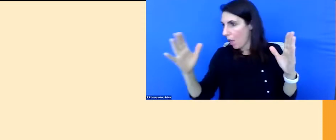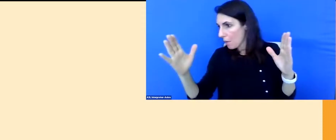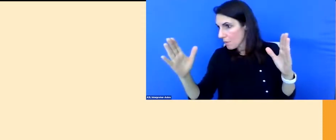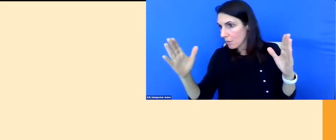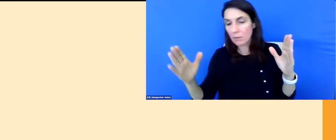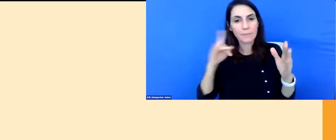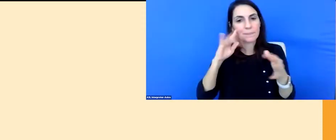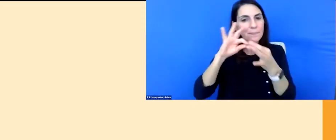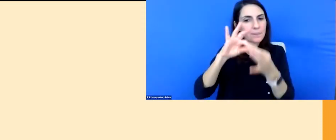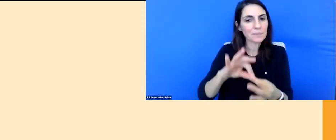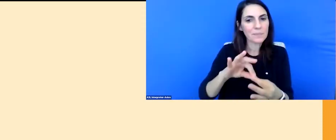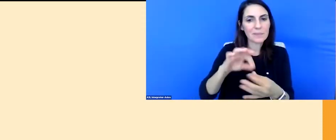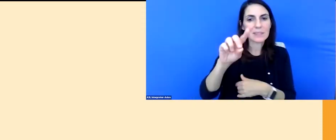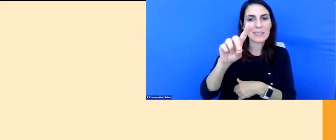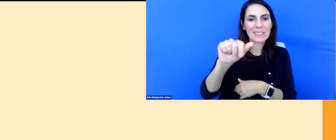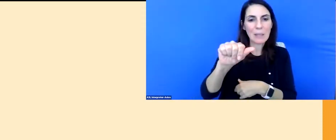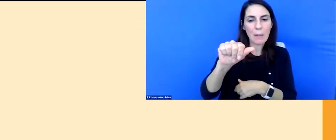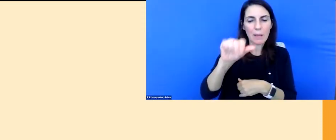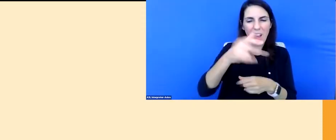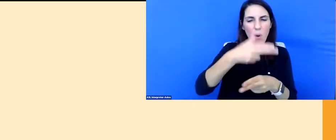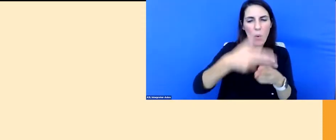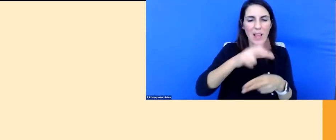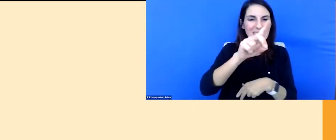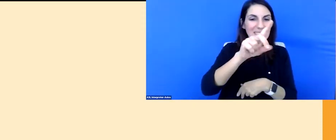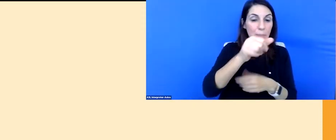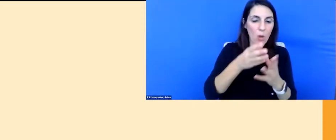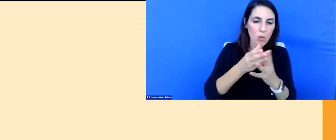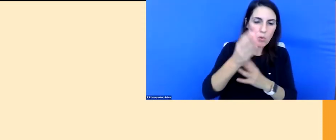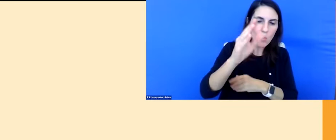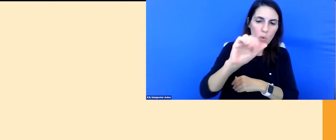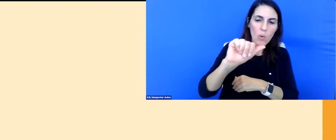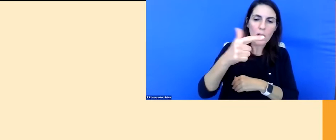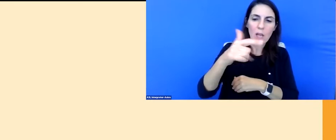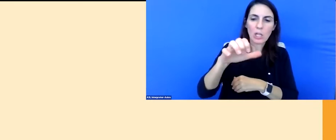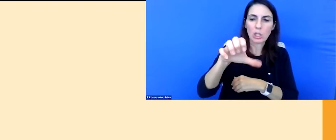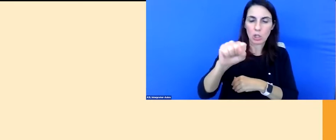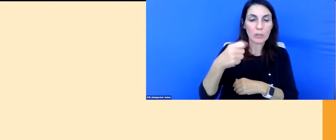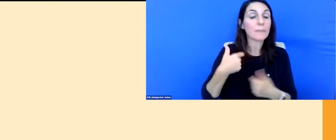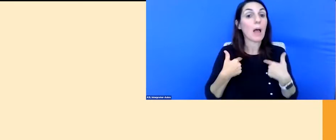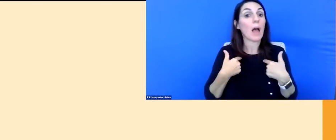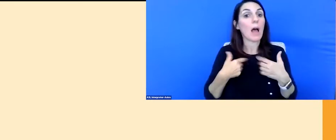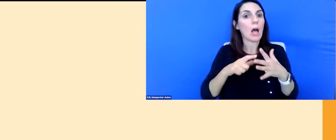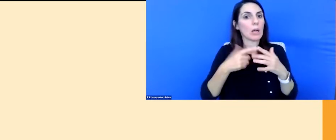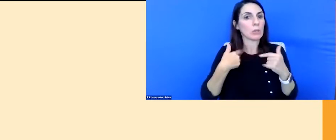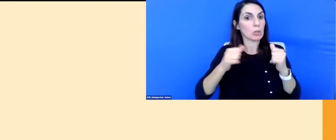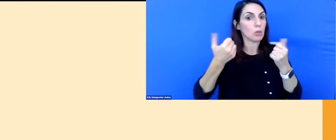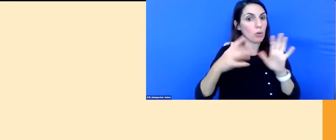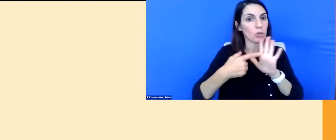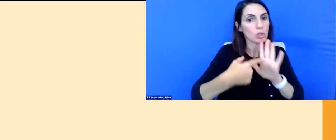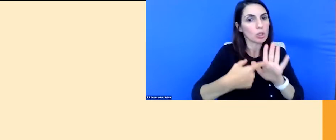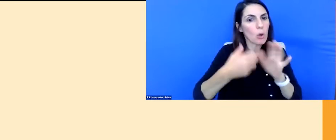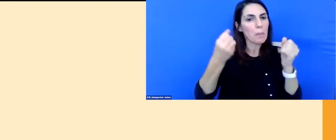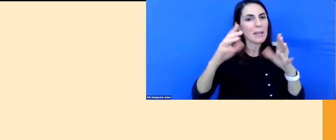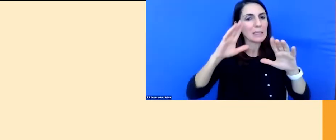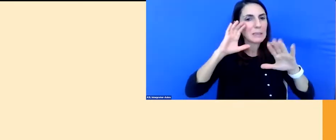disability through the ages. And I started with lots of pictures. And the first picture